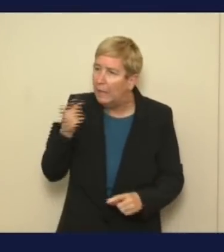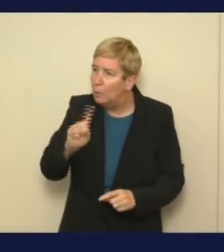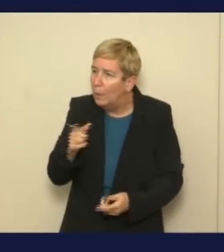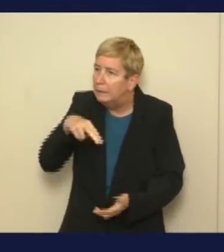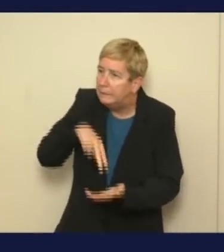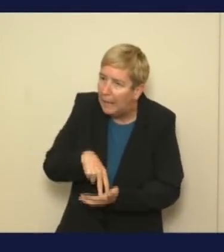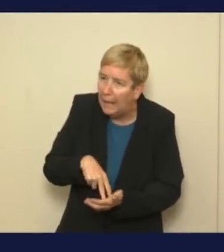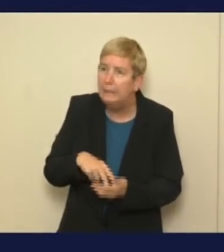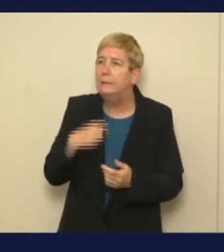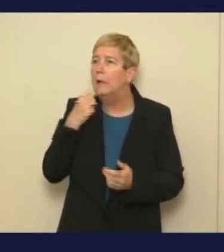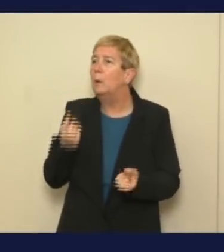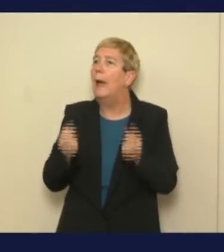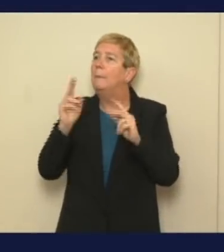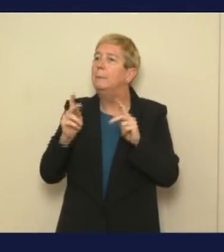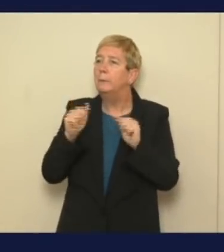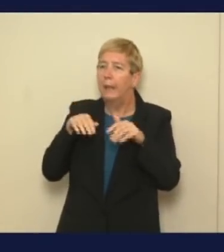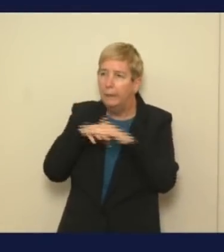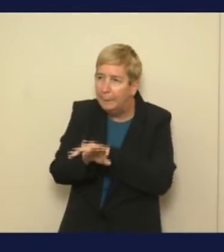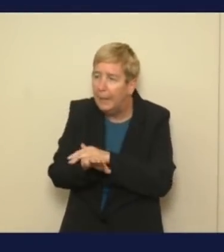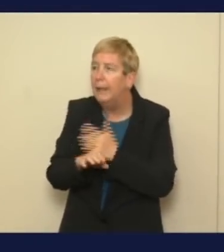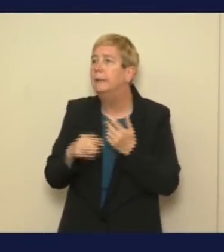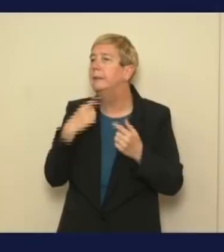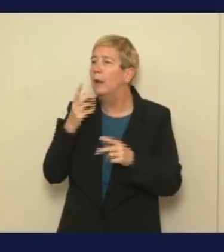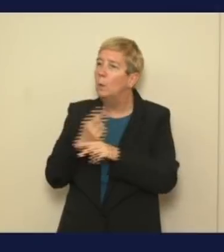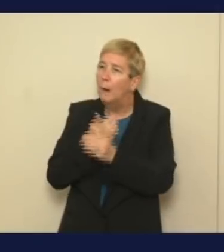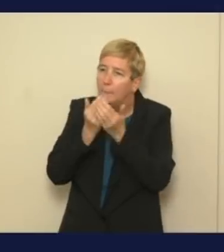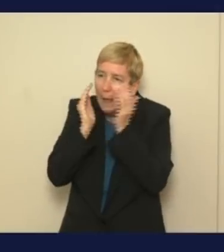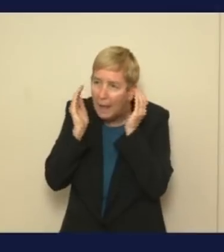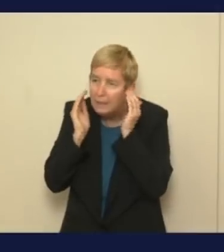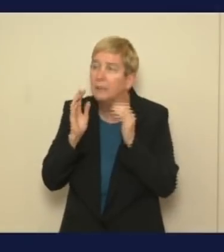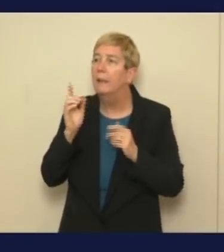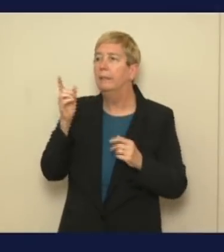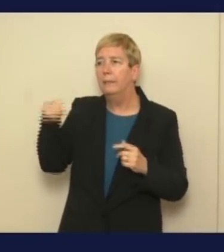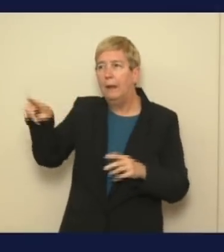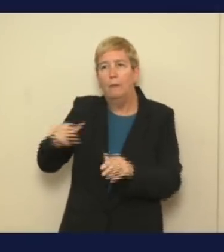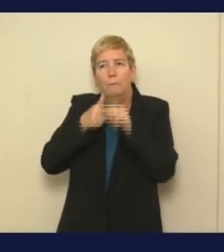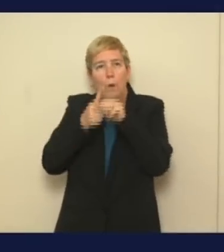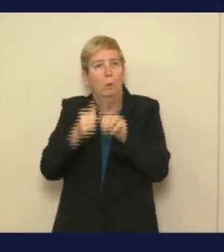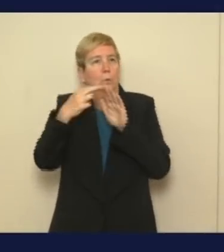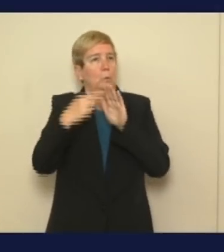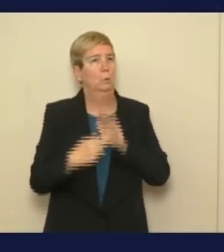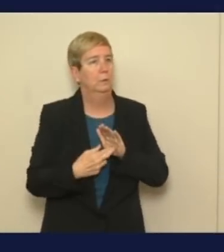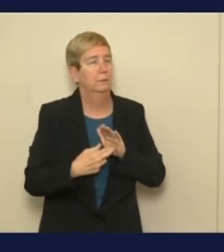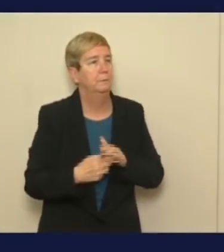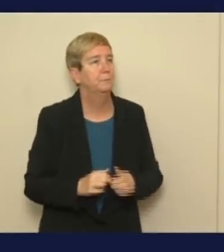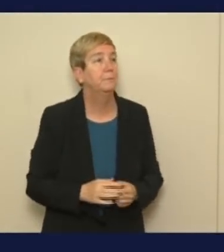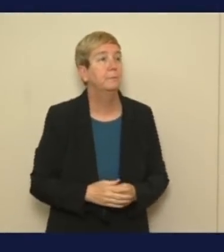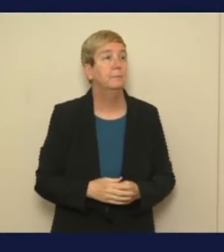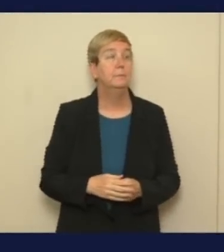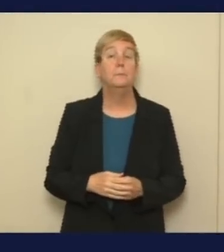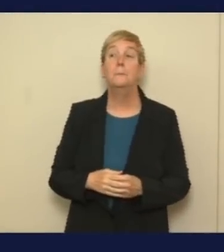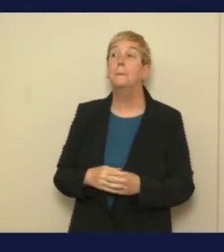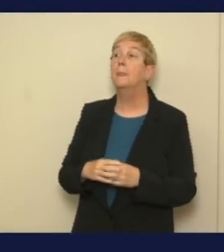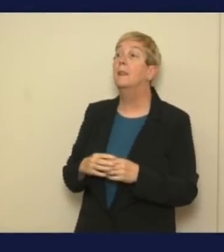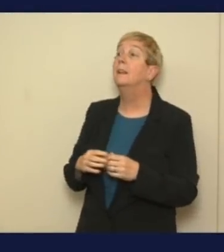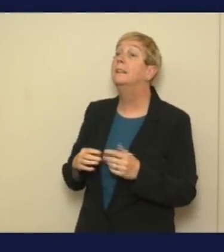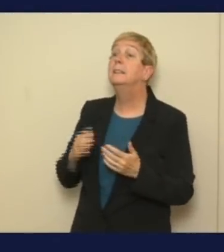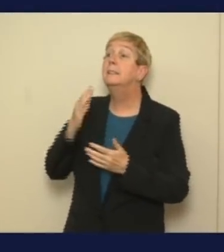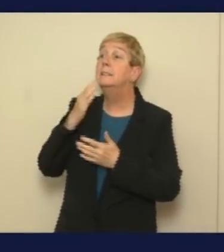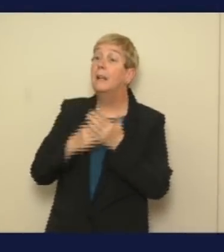limiting capacity. We've asked them to do that, and they're adhering to those. The states that keep testing